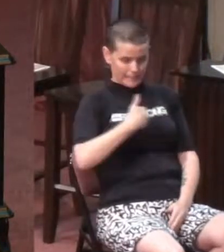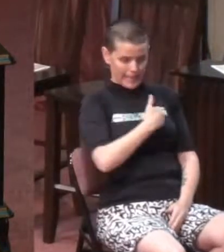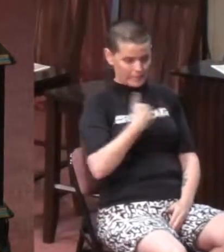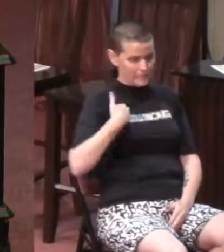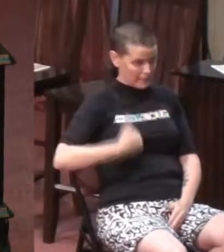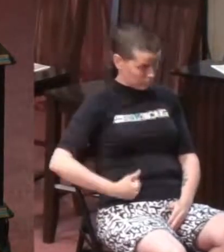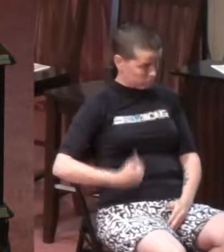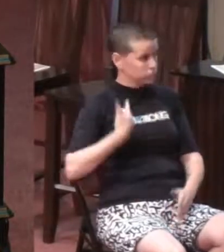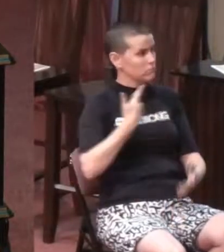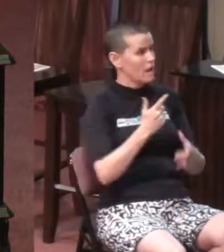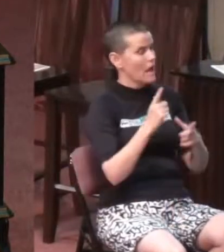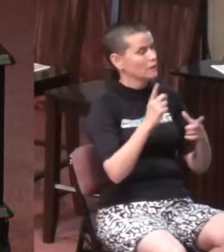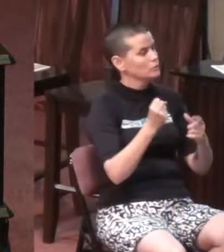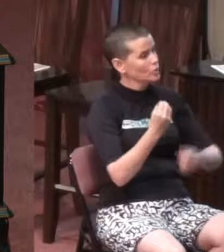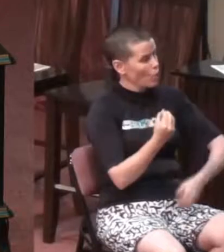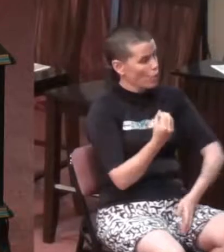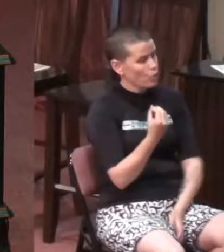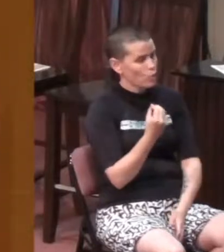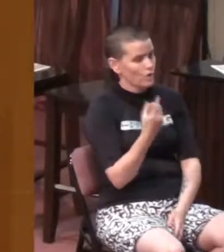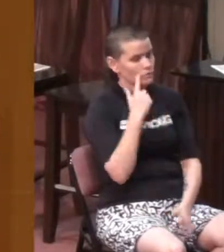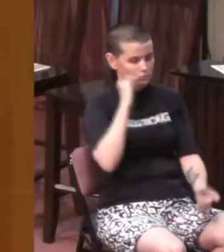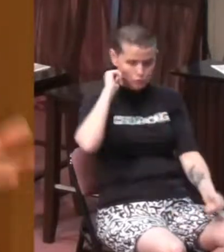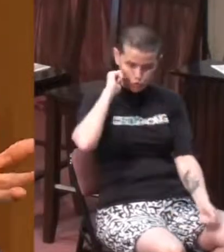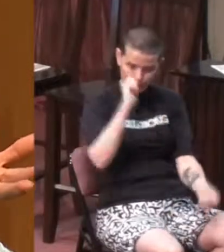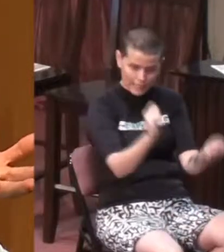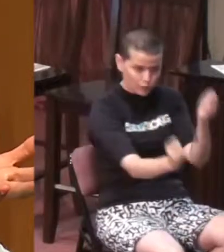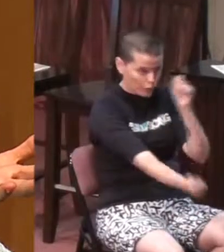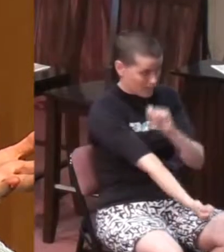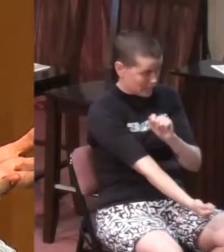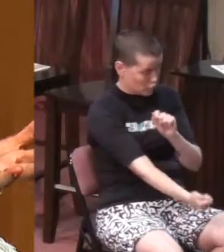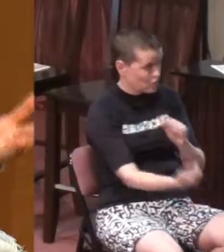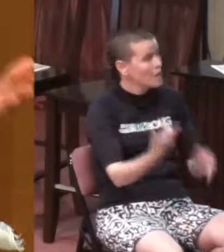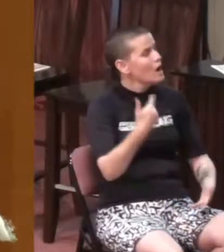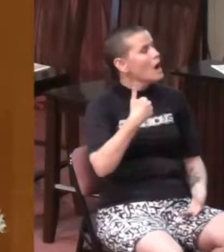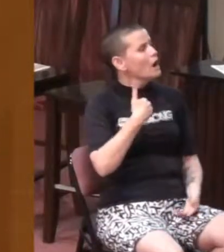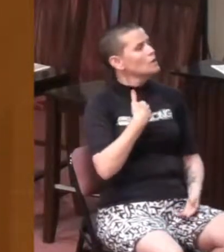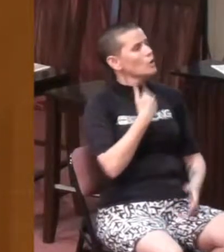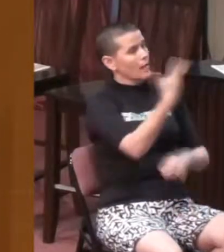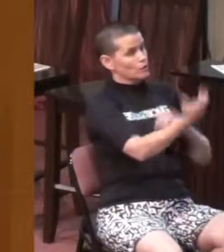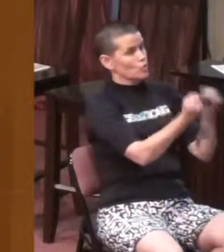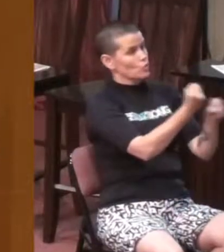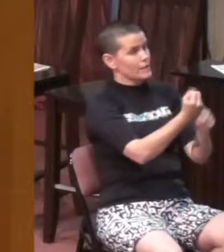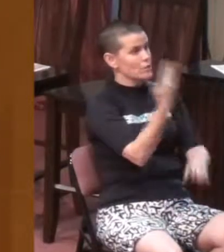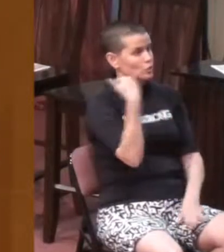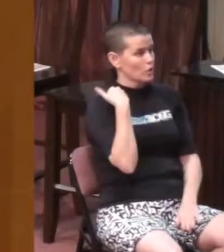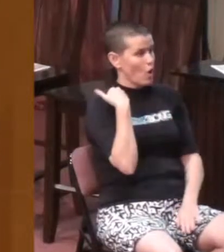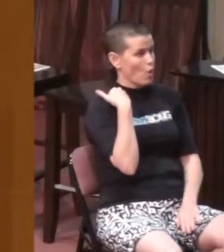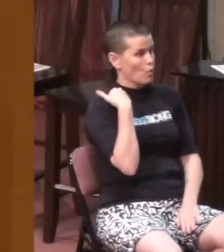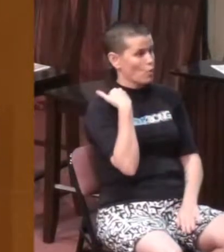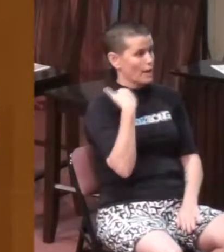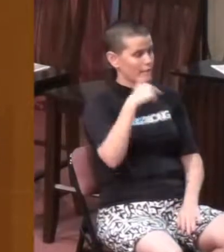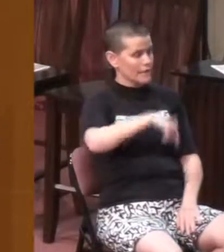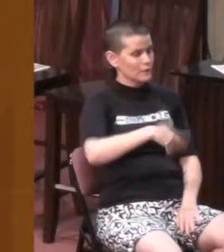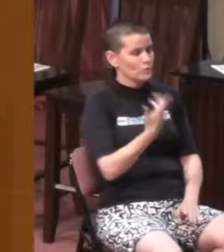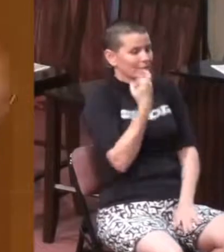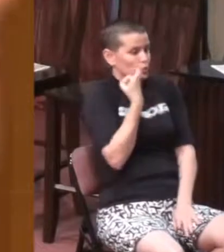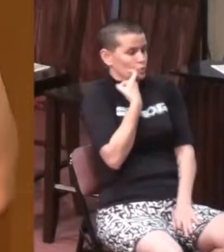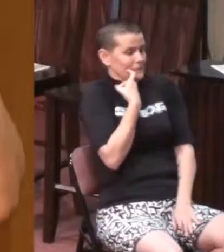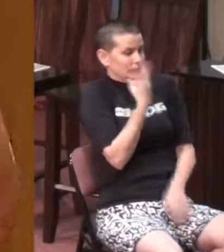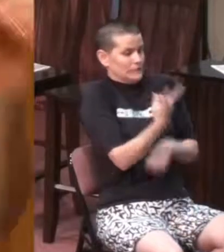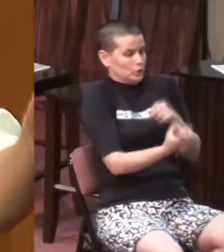about transformation. I moved from that experience 3 years ago into these next 2 years that